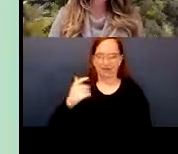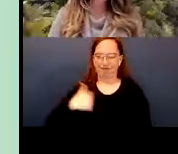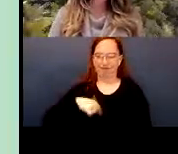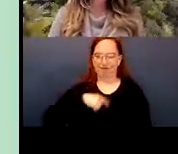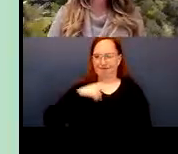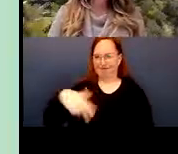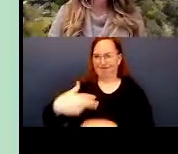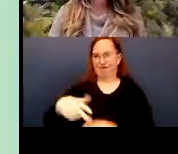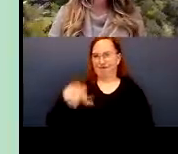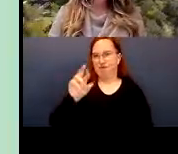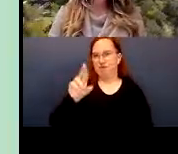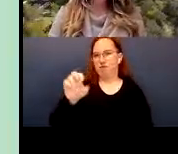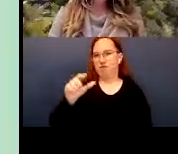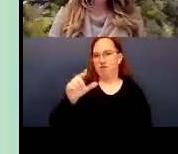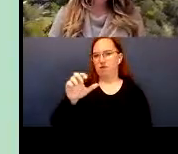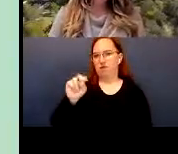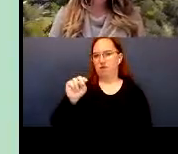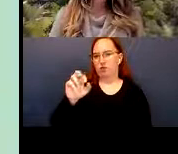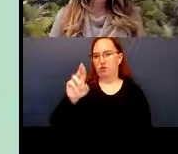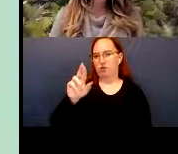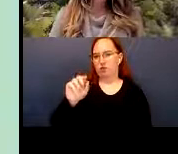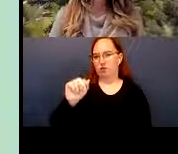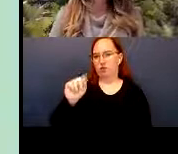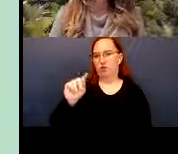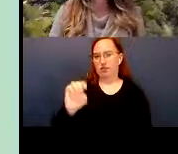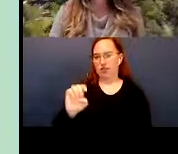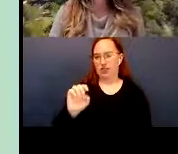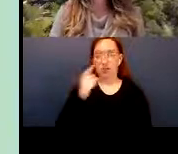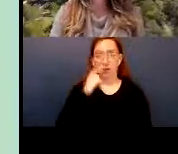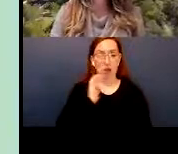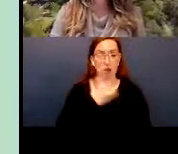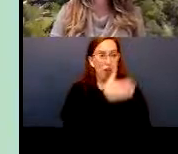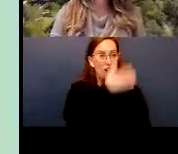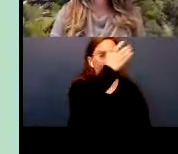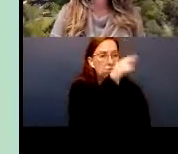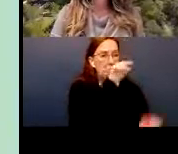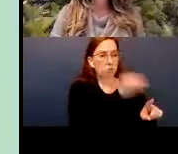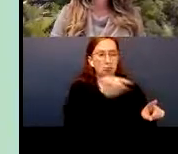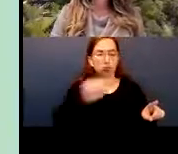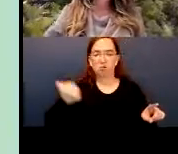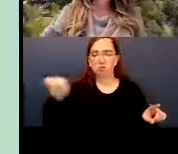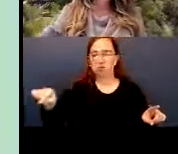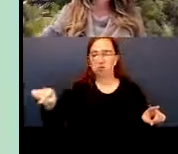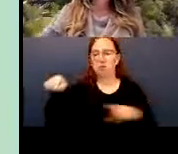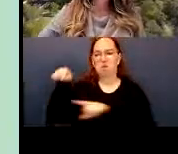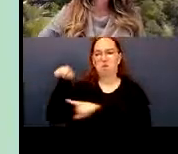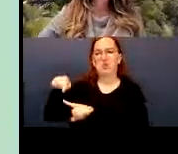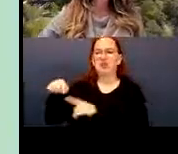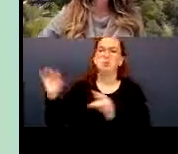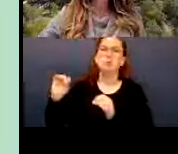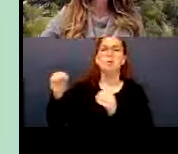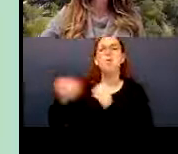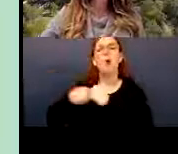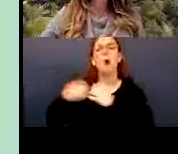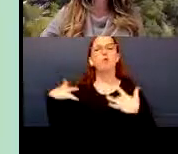regenerate. And of the 3 concepts, this one has the lightest touch on the park. The centralized activity in this